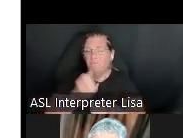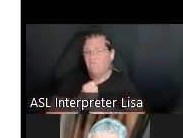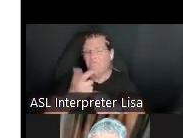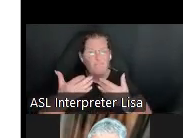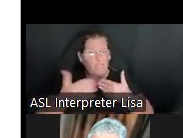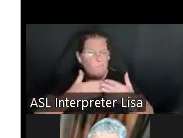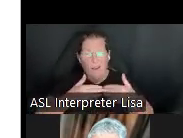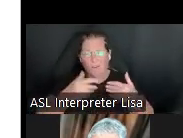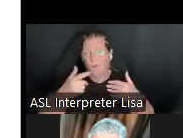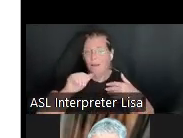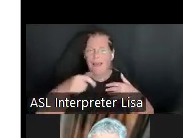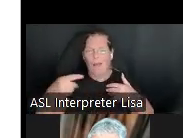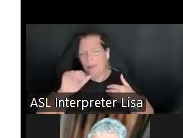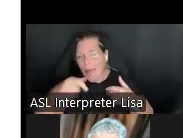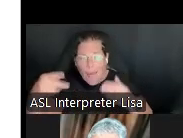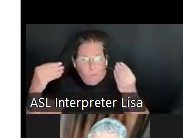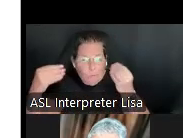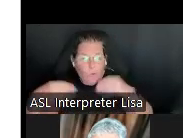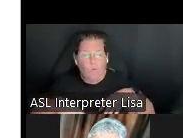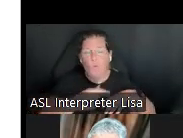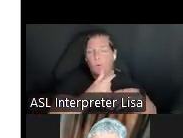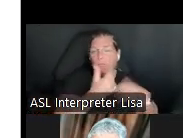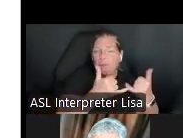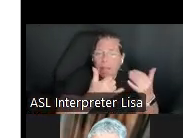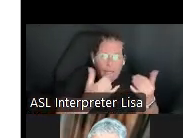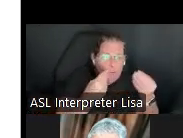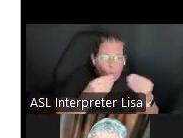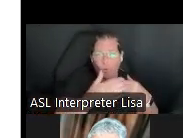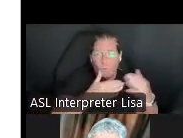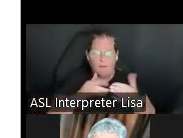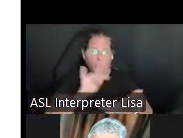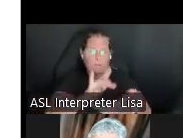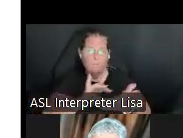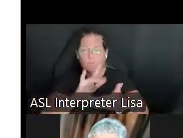get your apps, Apple or Google. And if you look up